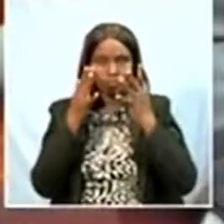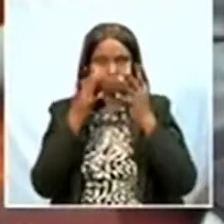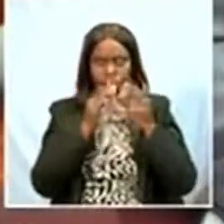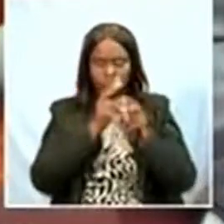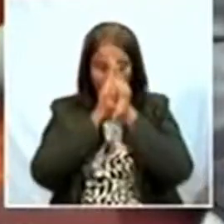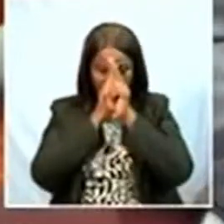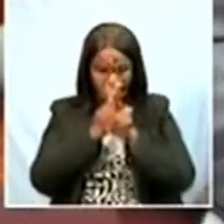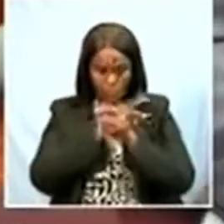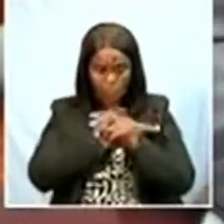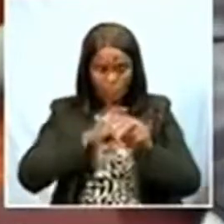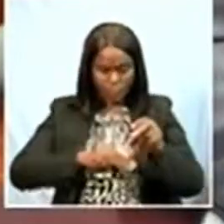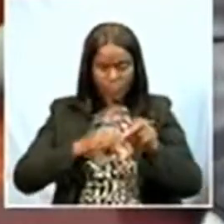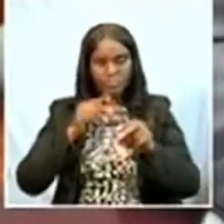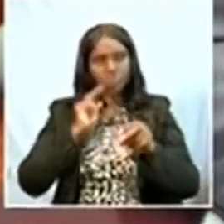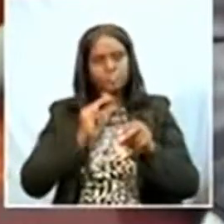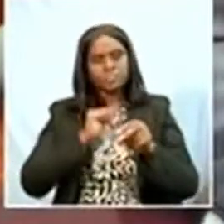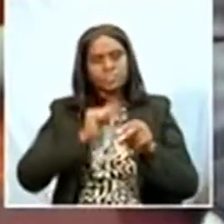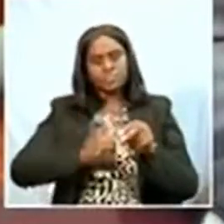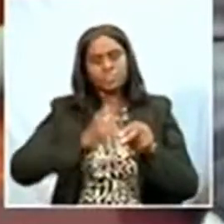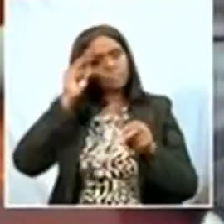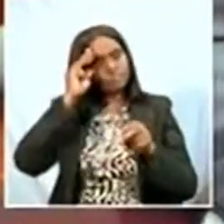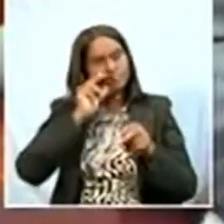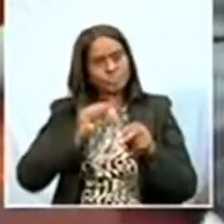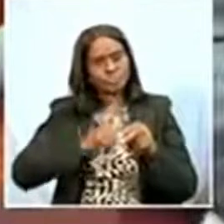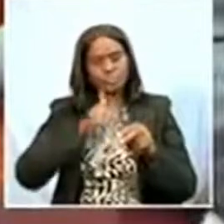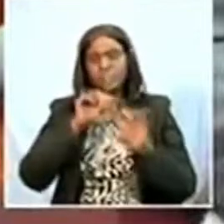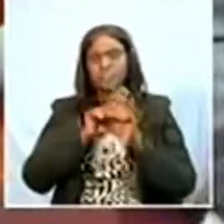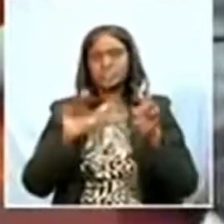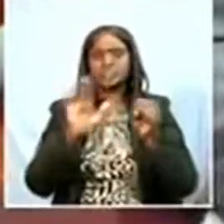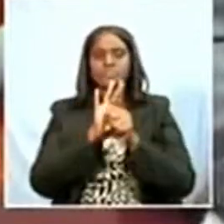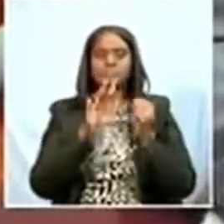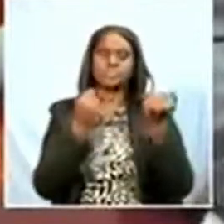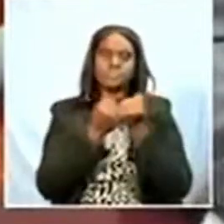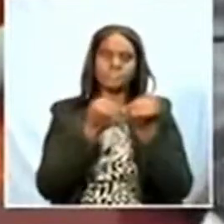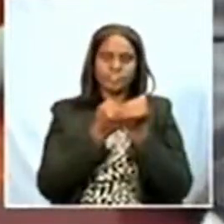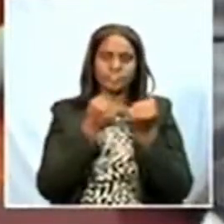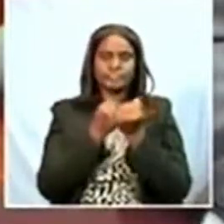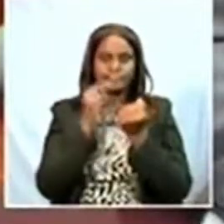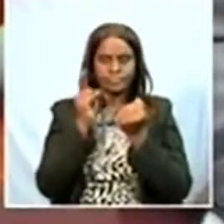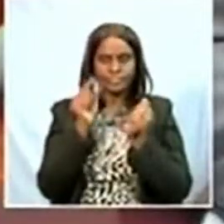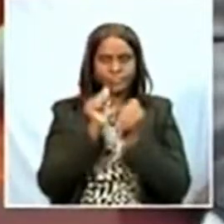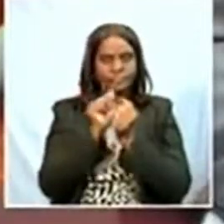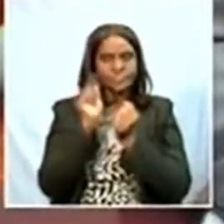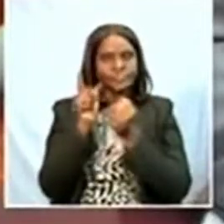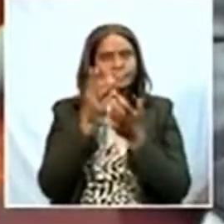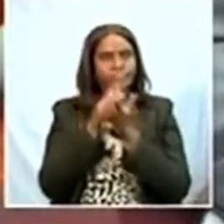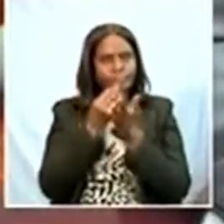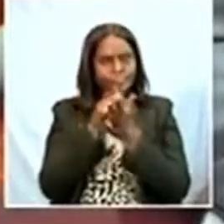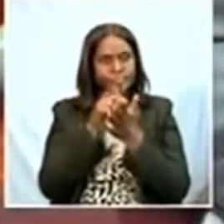honourable members, as a ministry, we are in full support of ratifying this